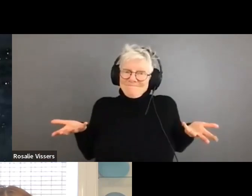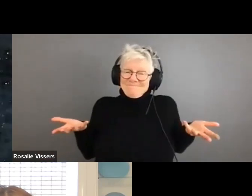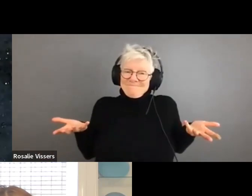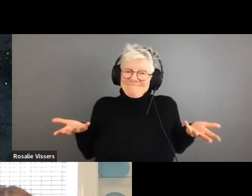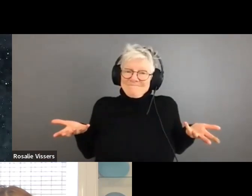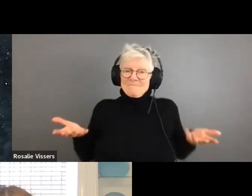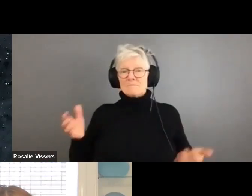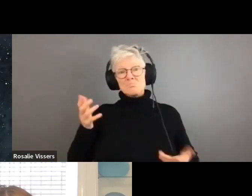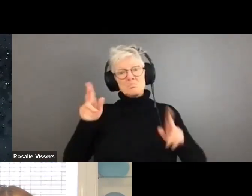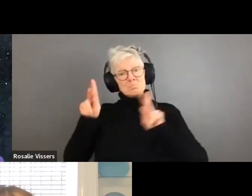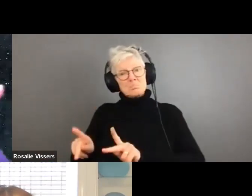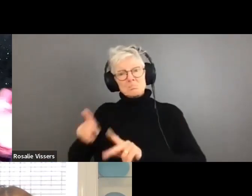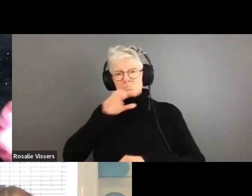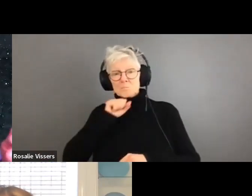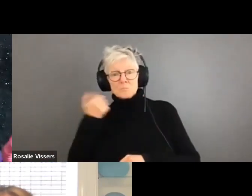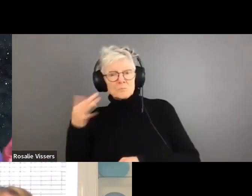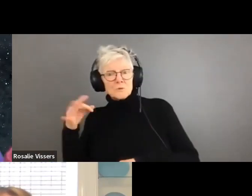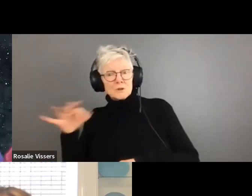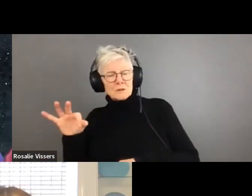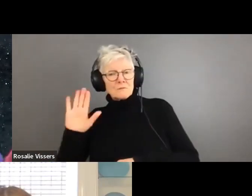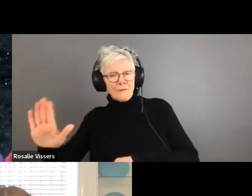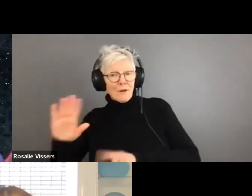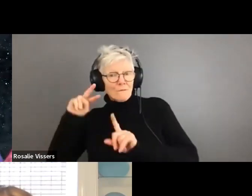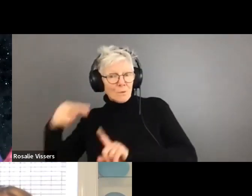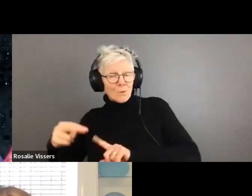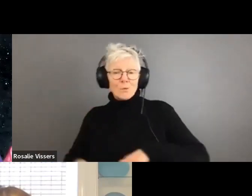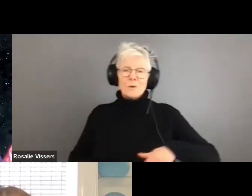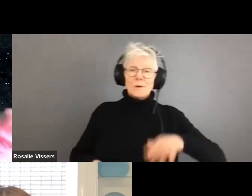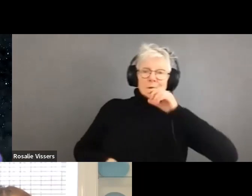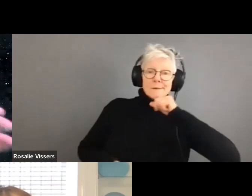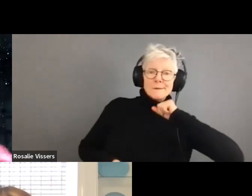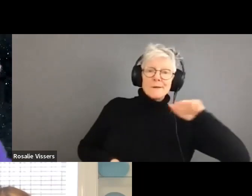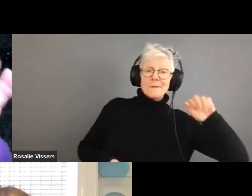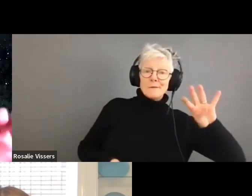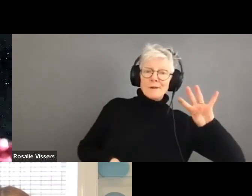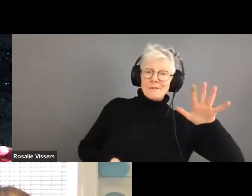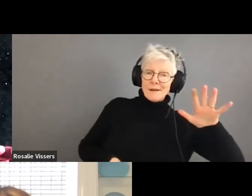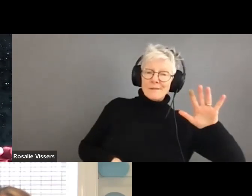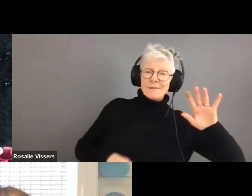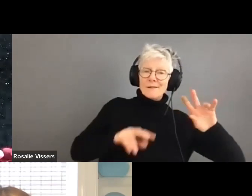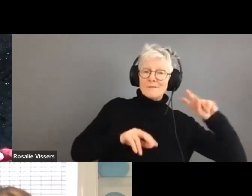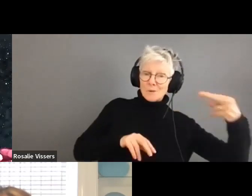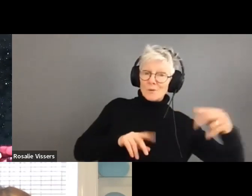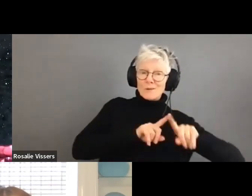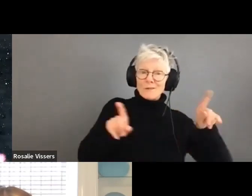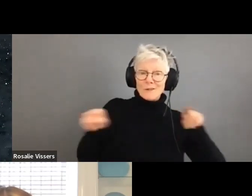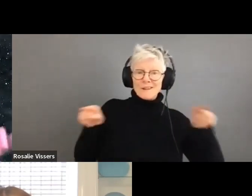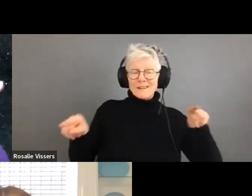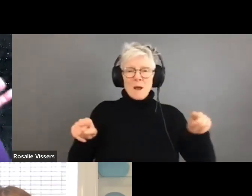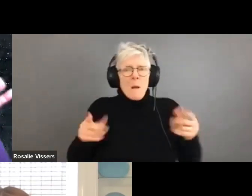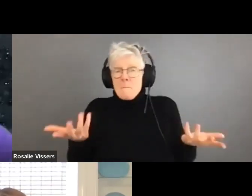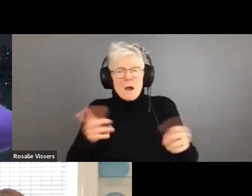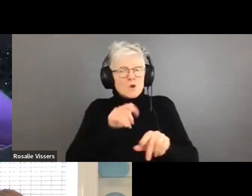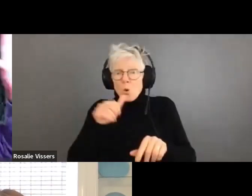years old may answer that different than someone who's 45 years old. But again, I'm not going to make assumptions